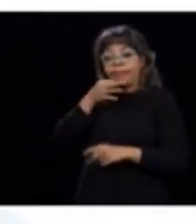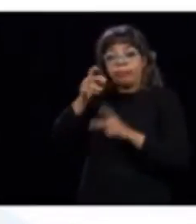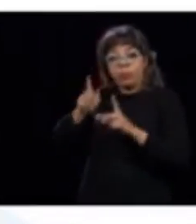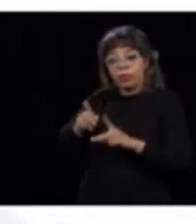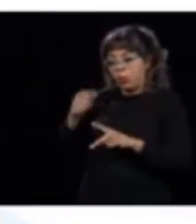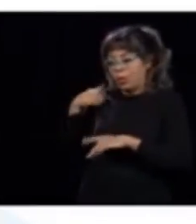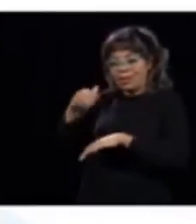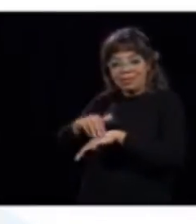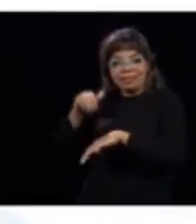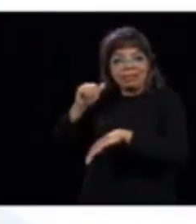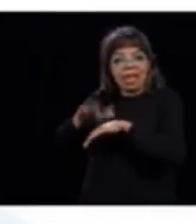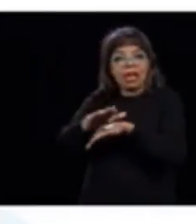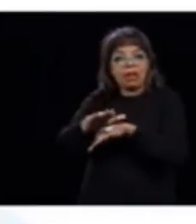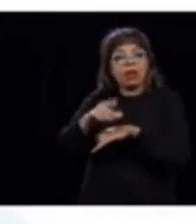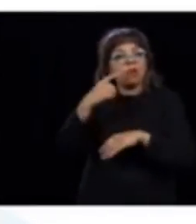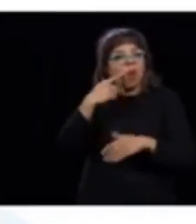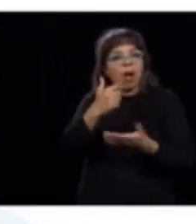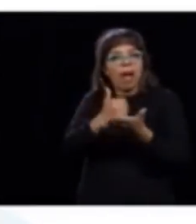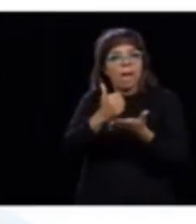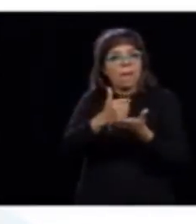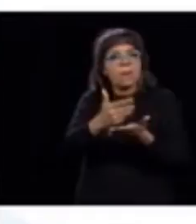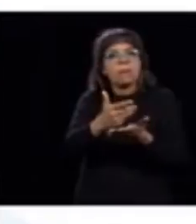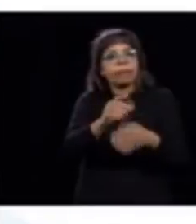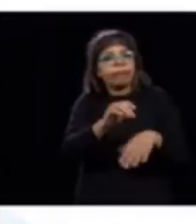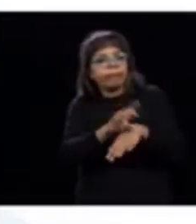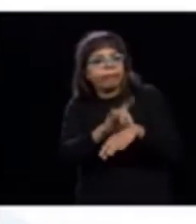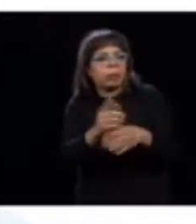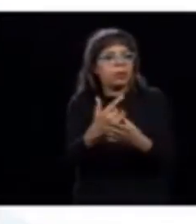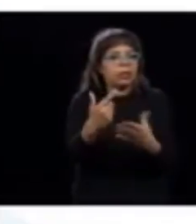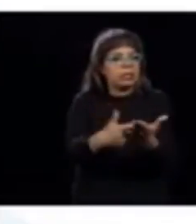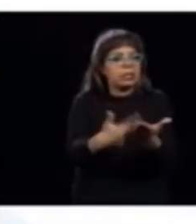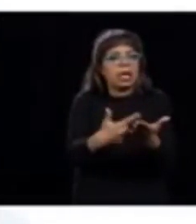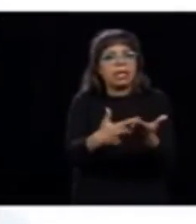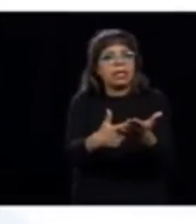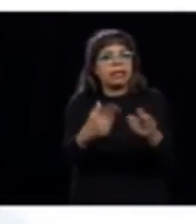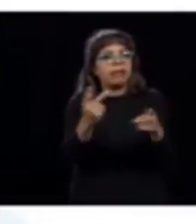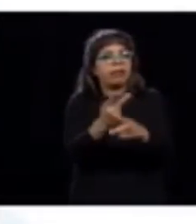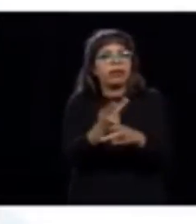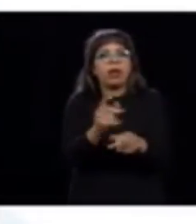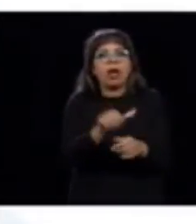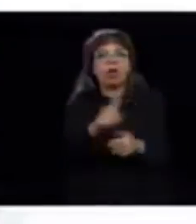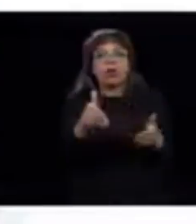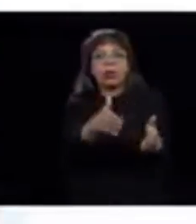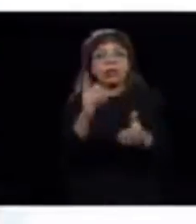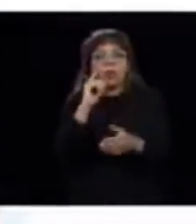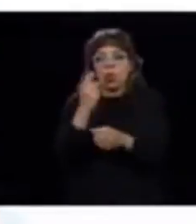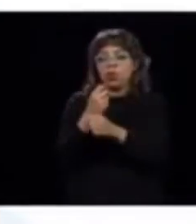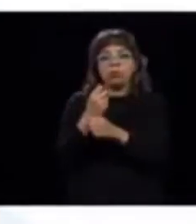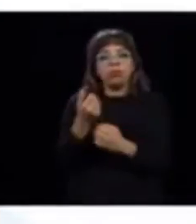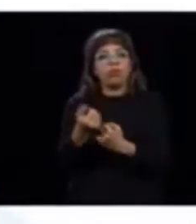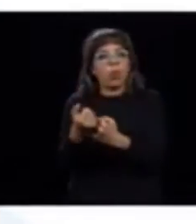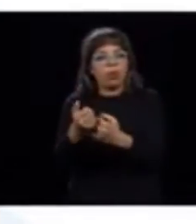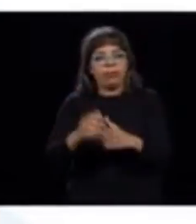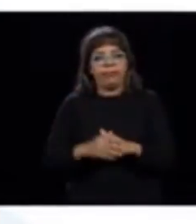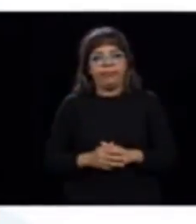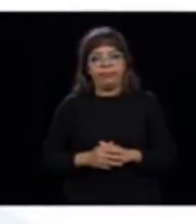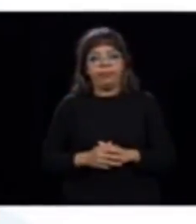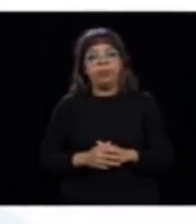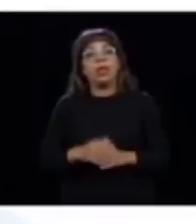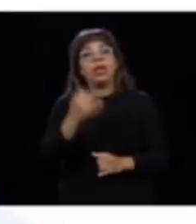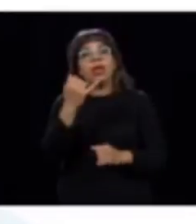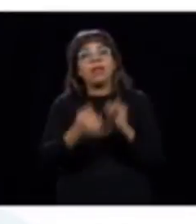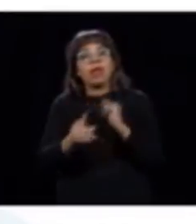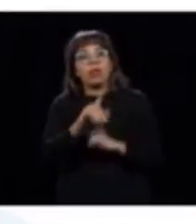prevention of infection so we're doing everything we can to support them. And one very last question for Global News.